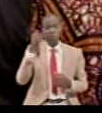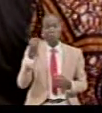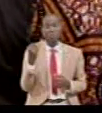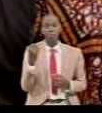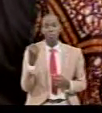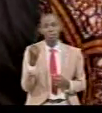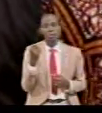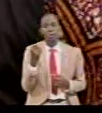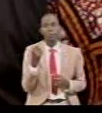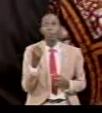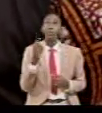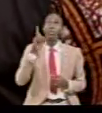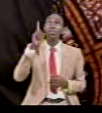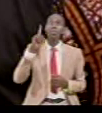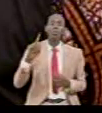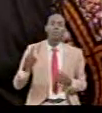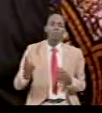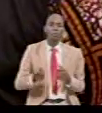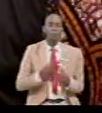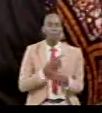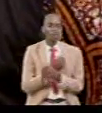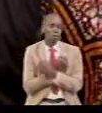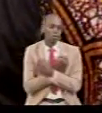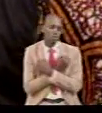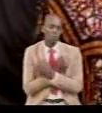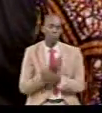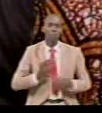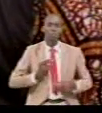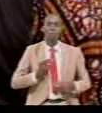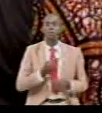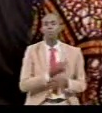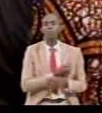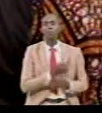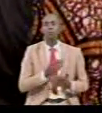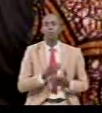because he first loved us.